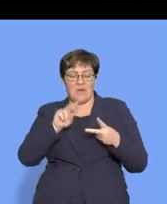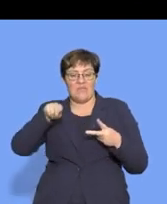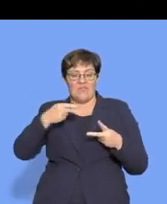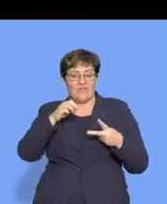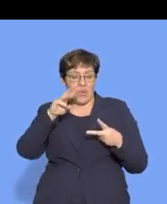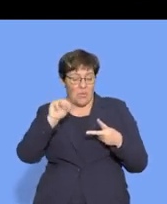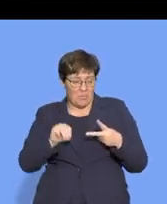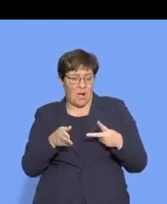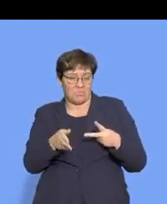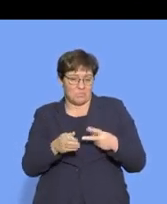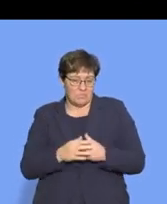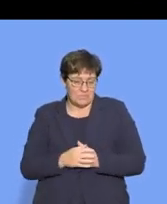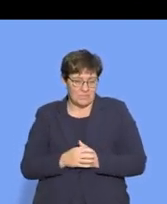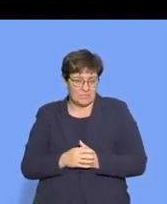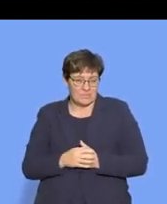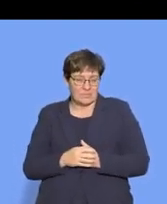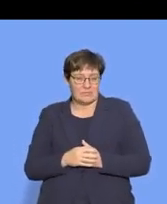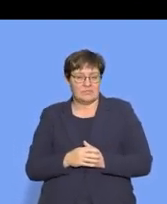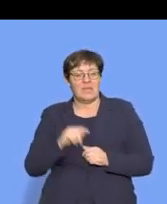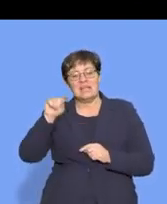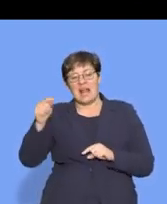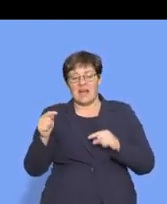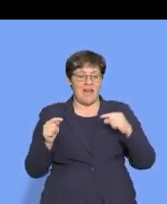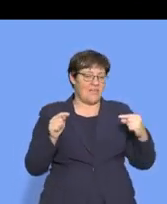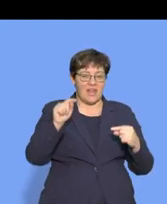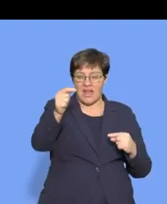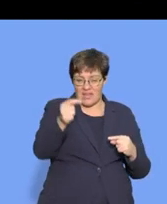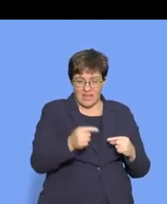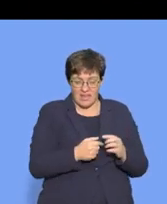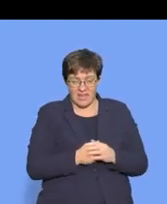are. All these other cells here,